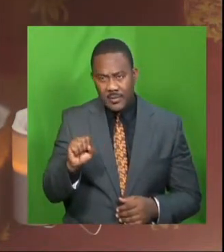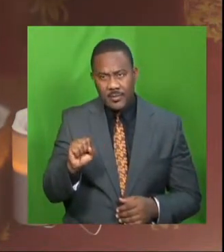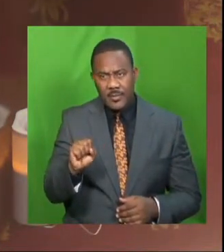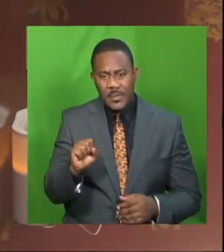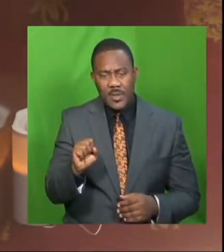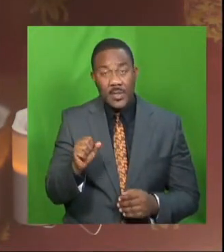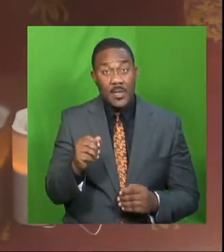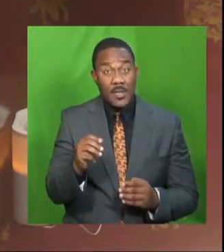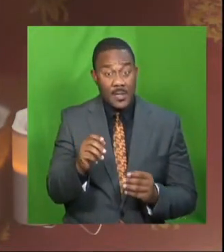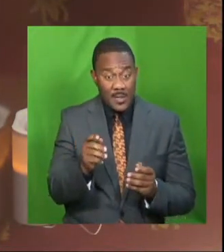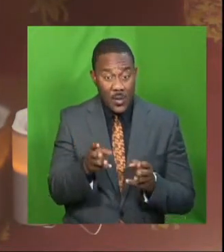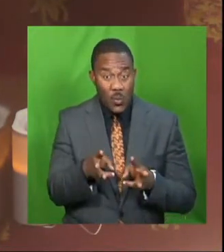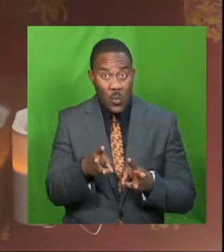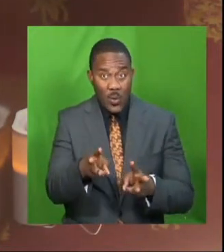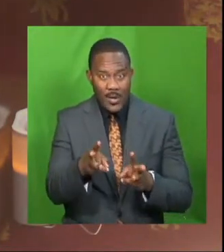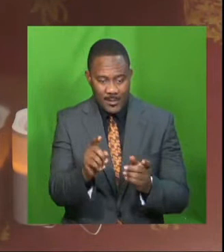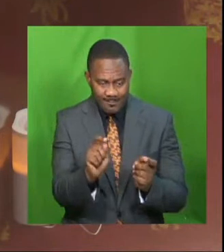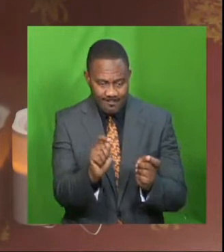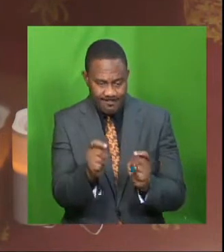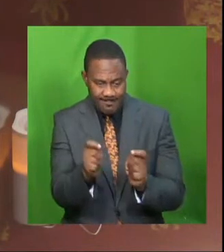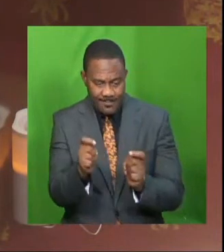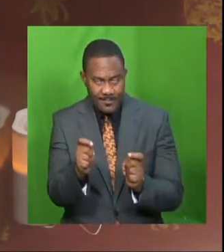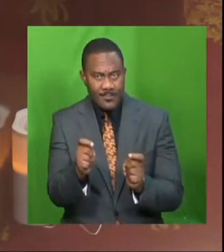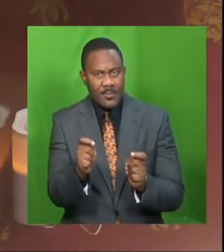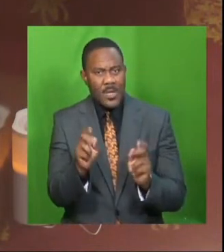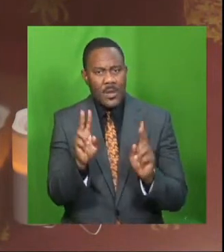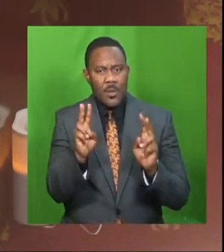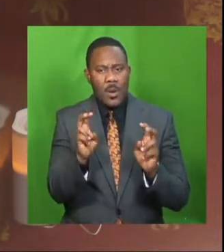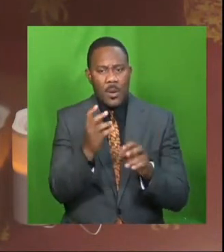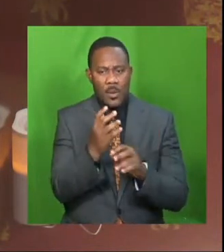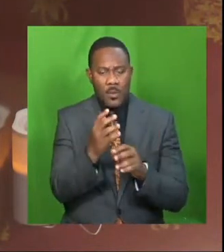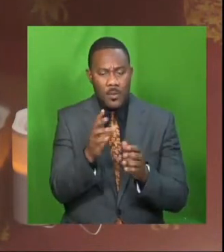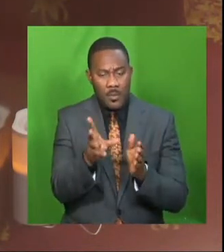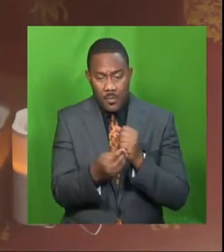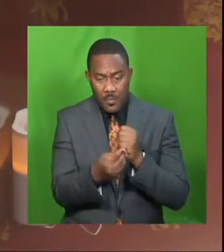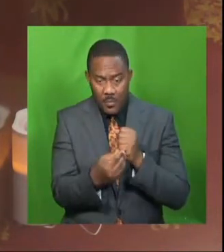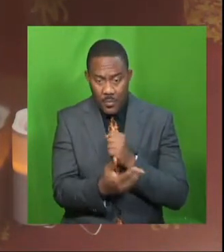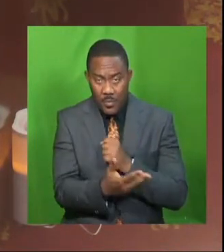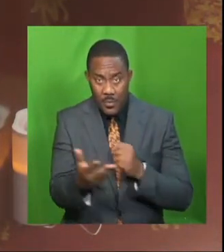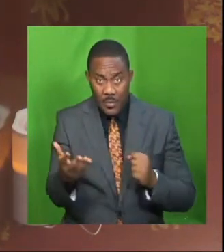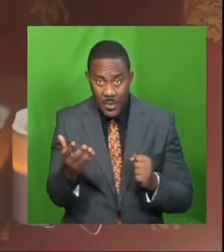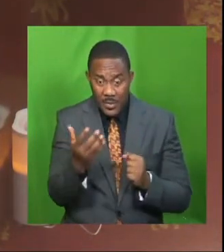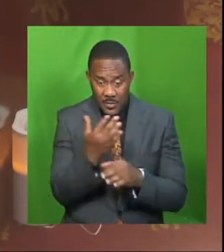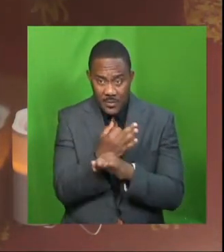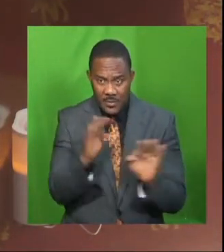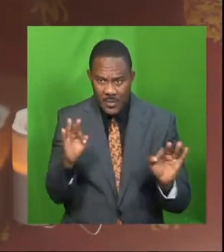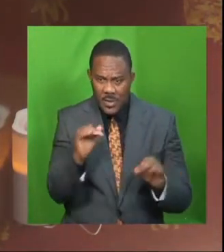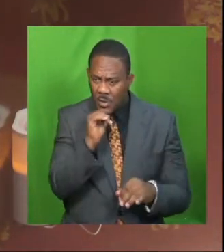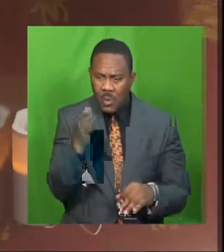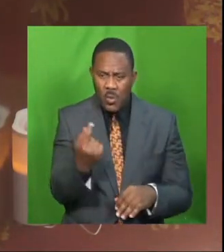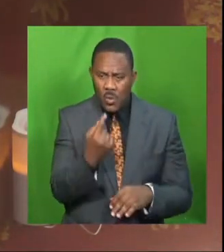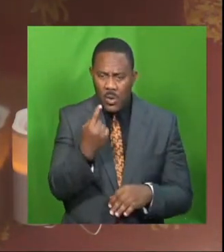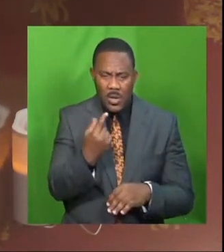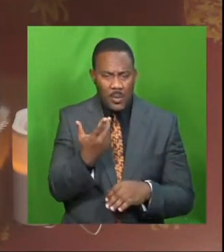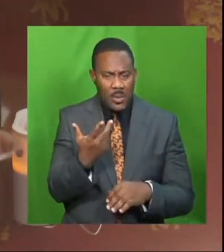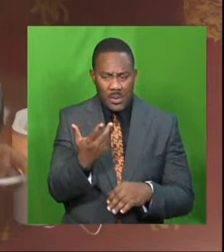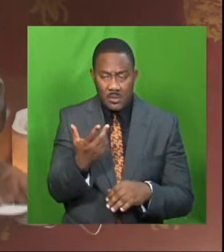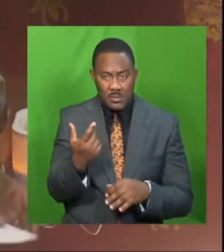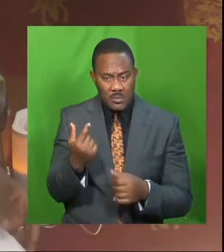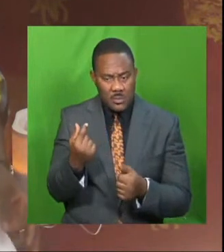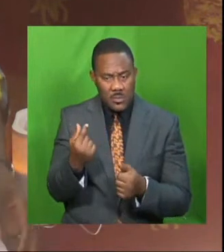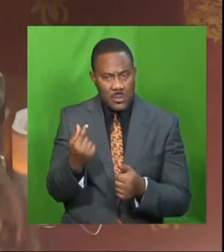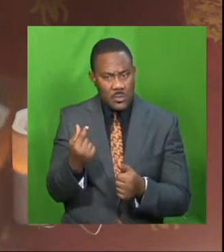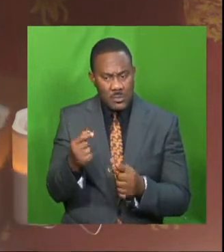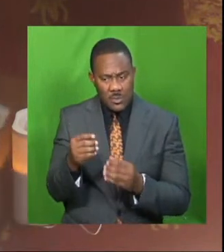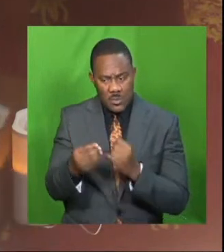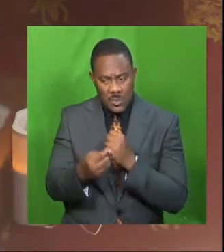methodology, and therefore press freedom in accordance with their methodology is not just about the security of journalists.